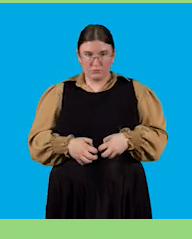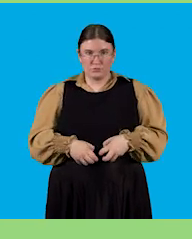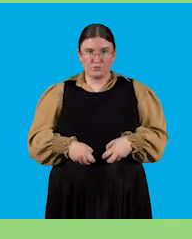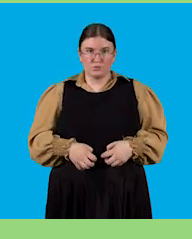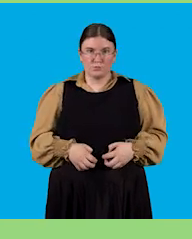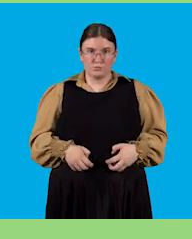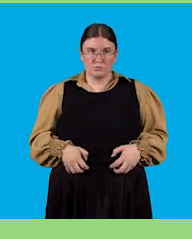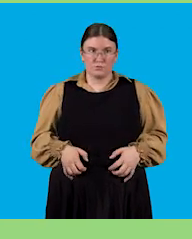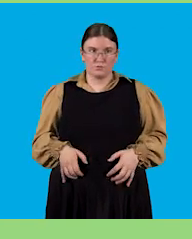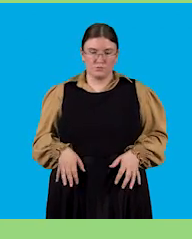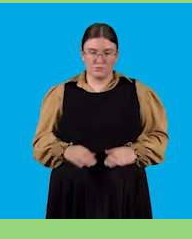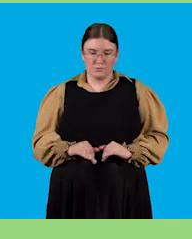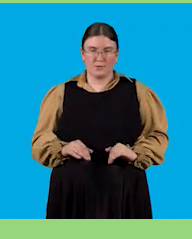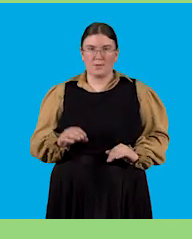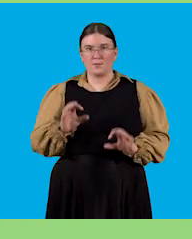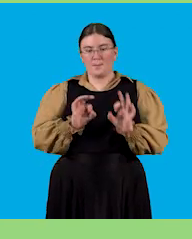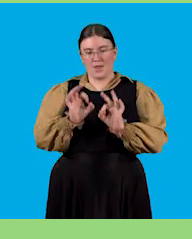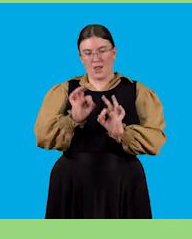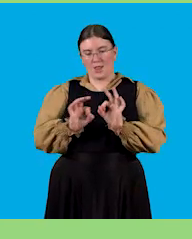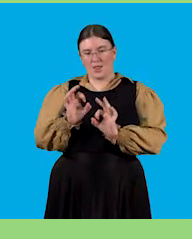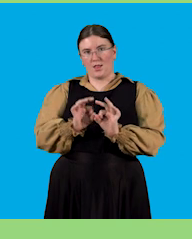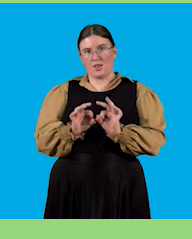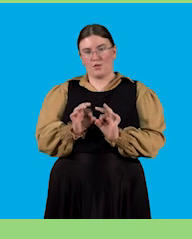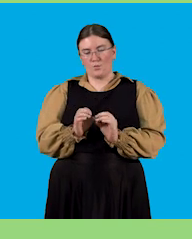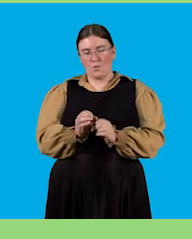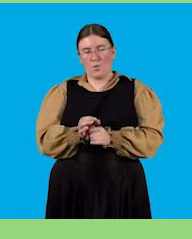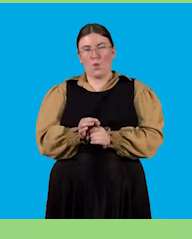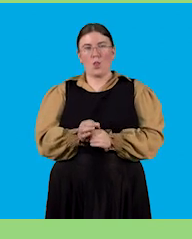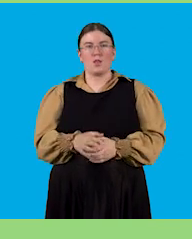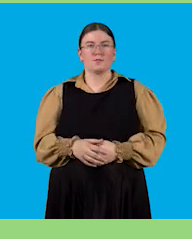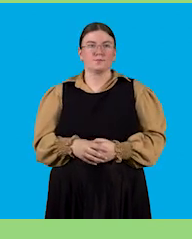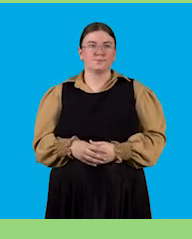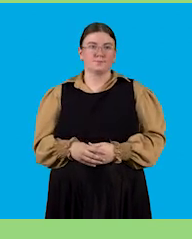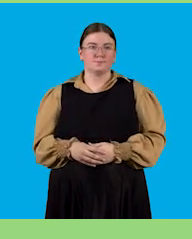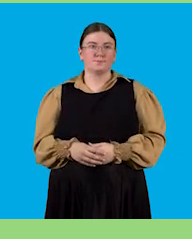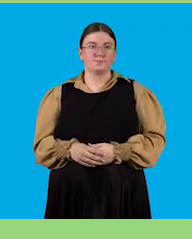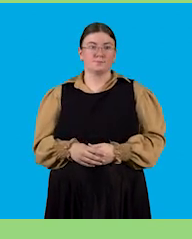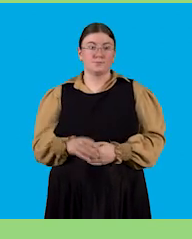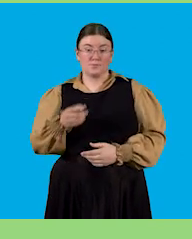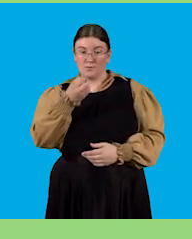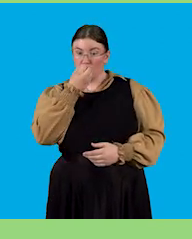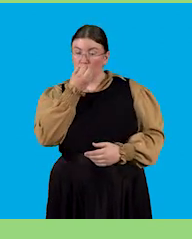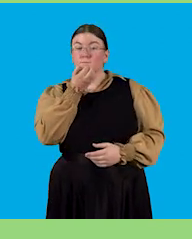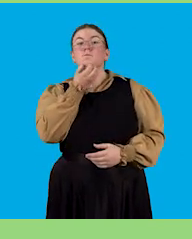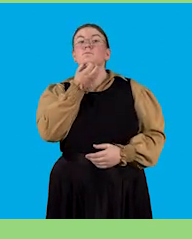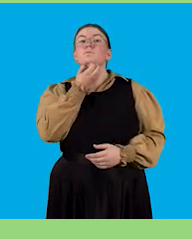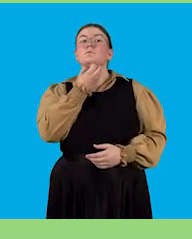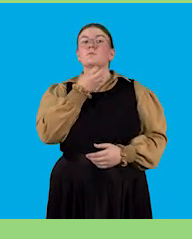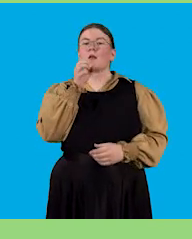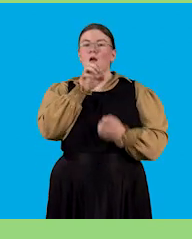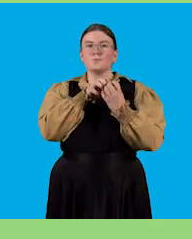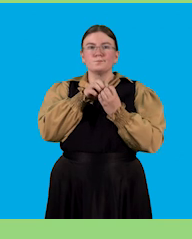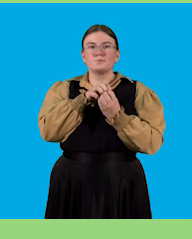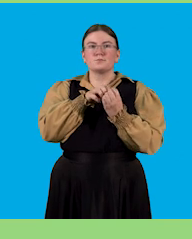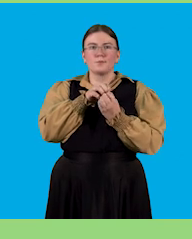particles. This is after you have placed the food in your body, and then it goes down your digestive